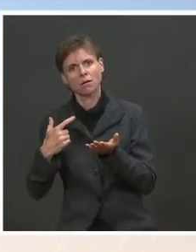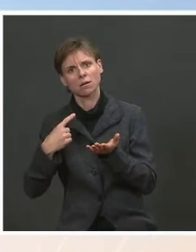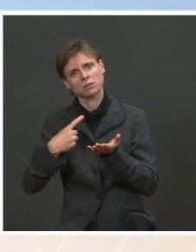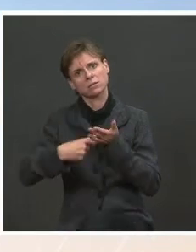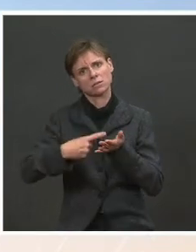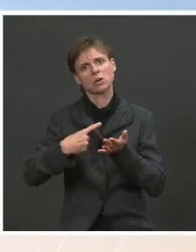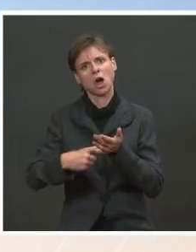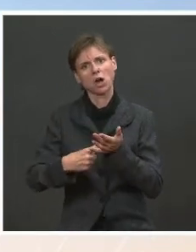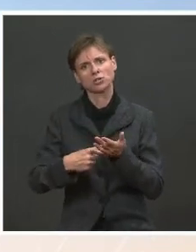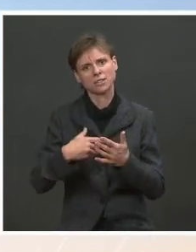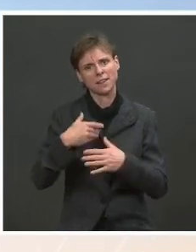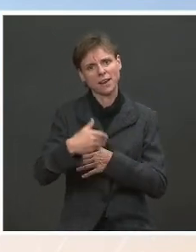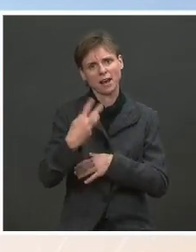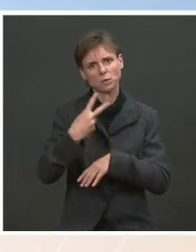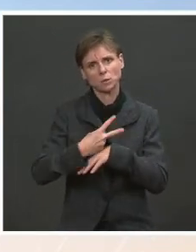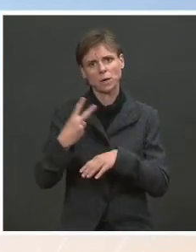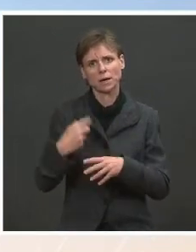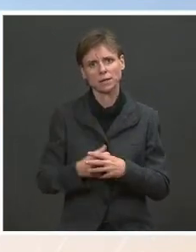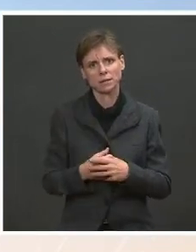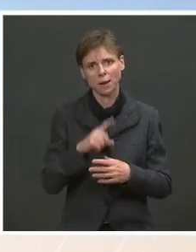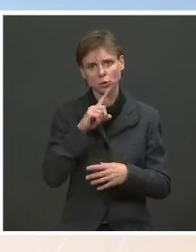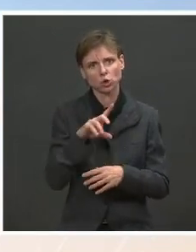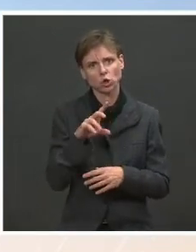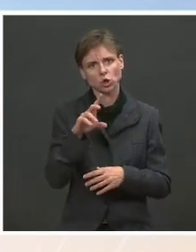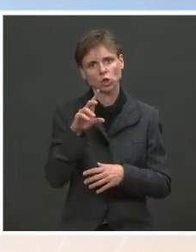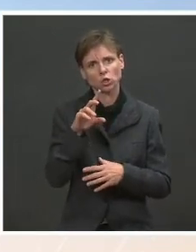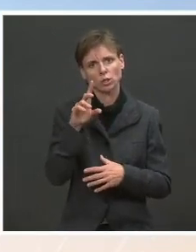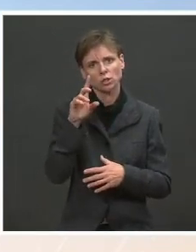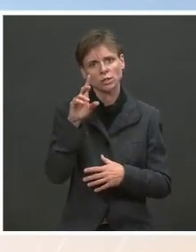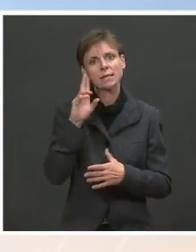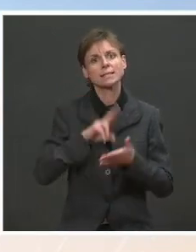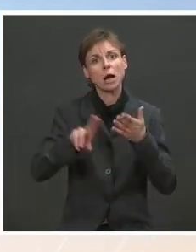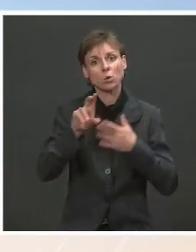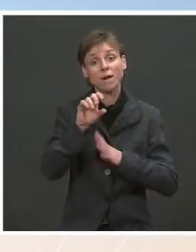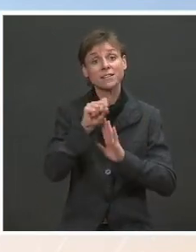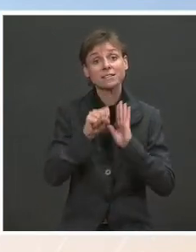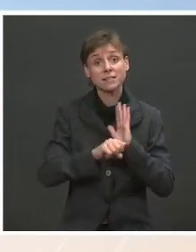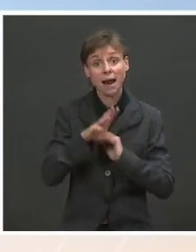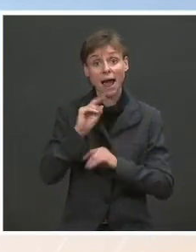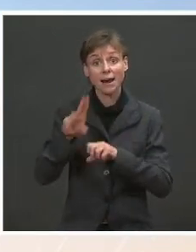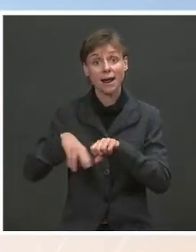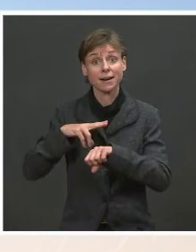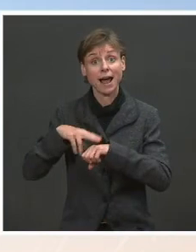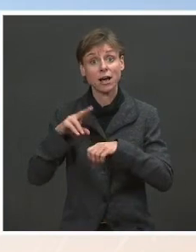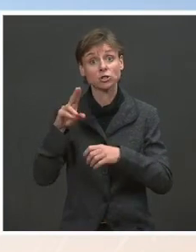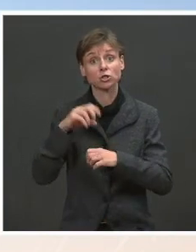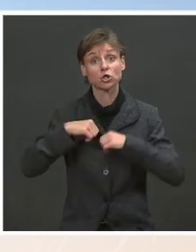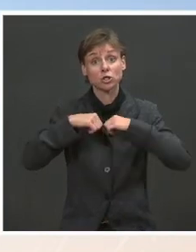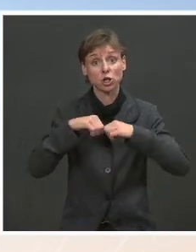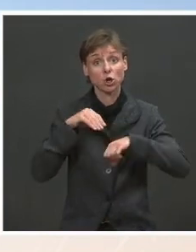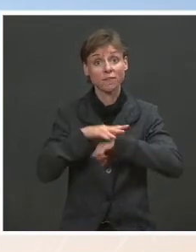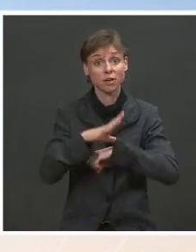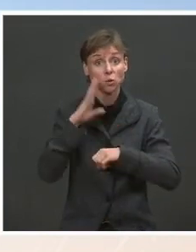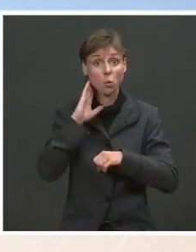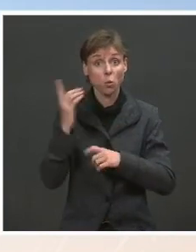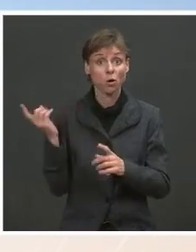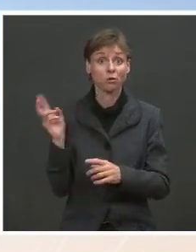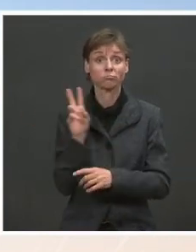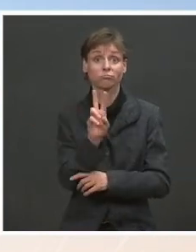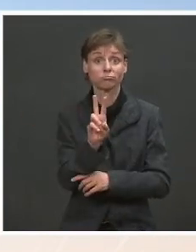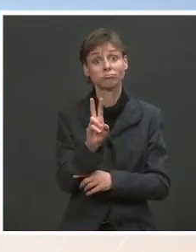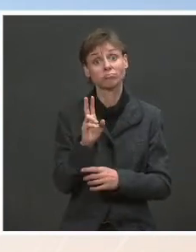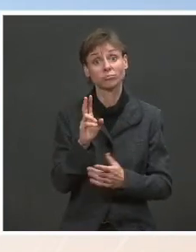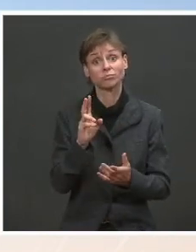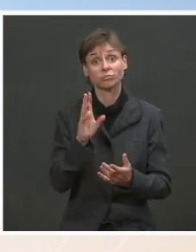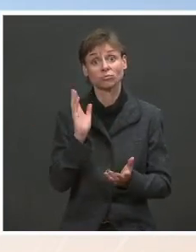And I'm sure the Secretary of State and the National Security Advisor will come out and engage with the press when those meetings conclude. Go